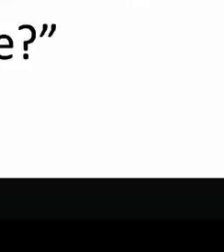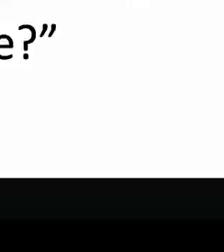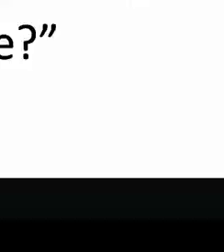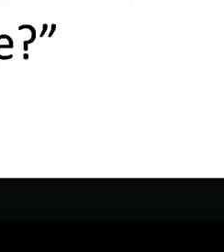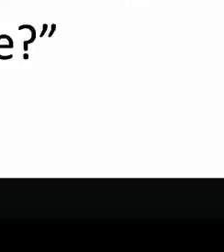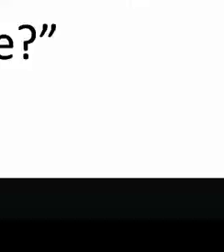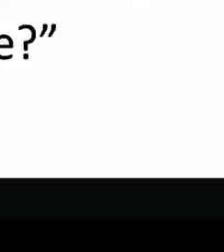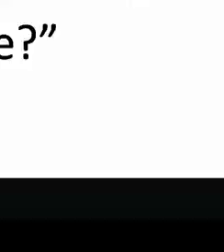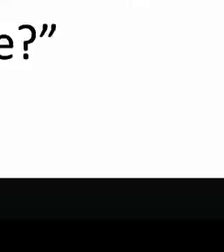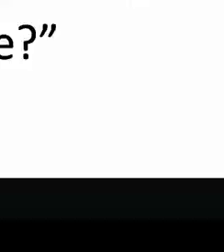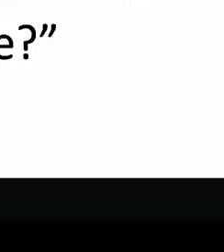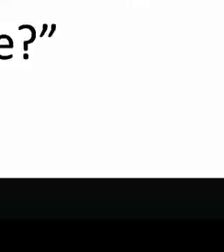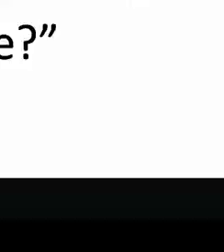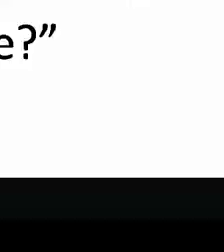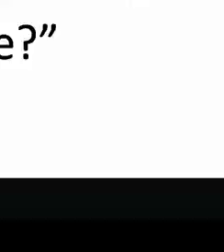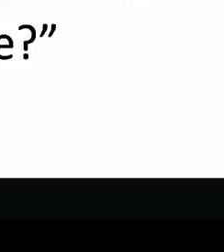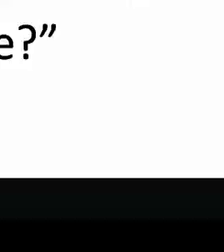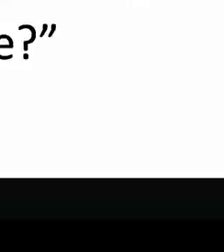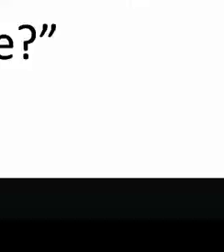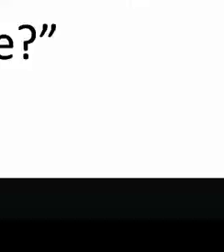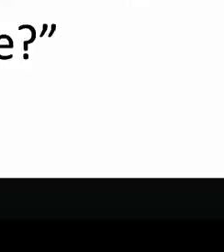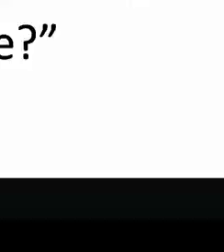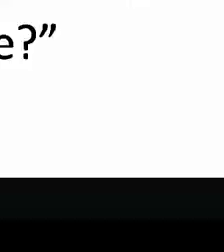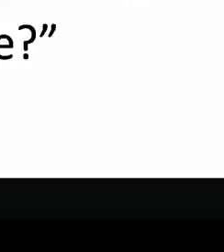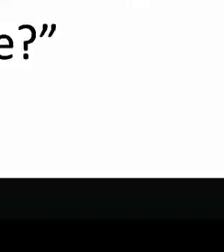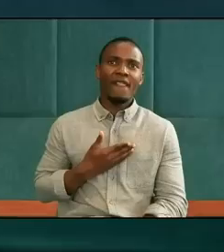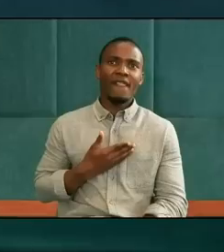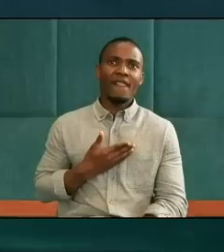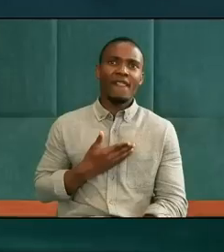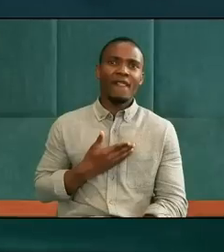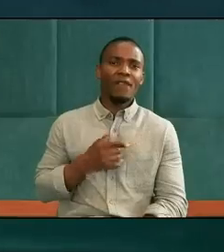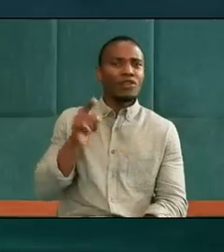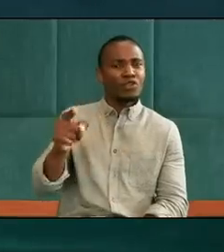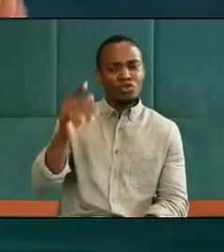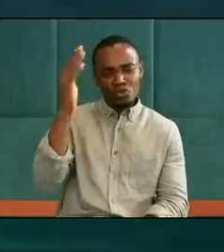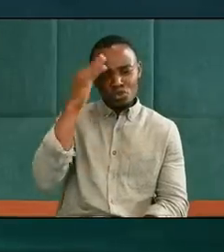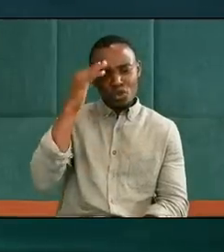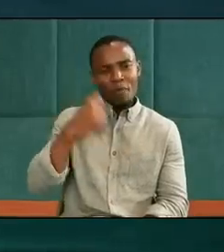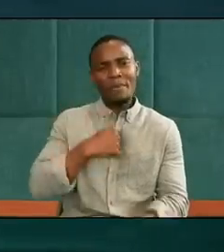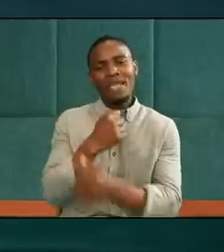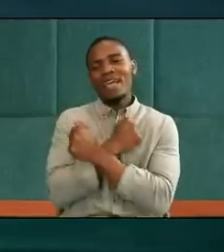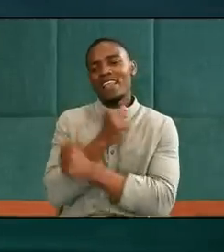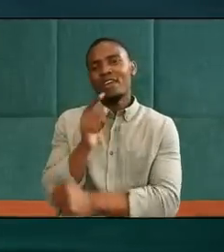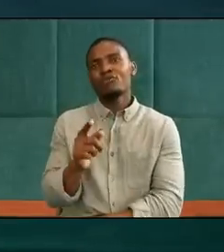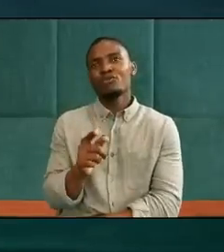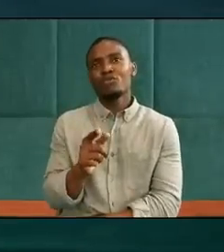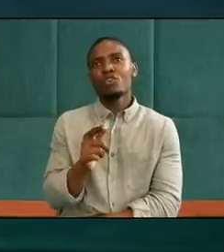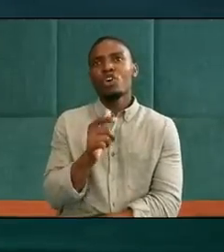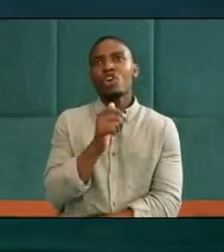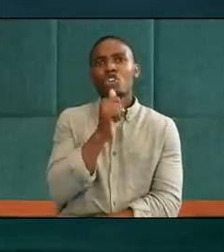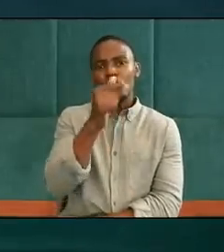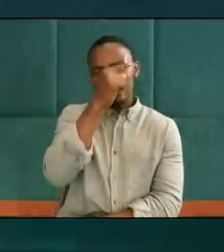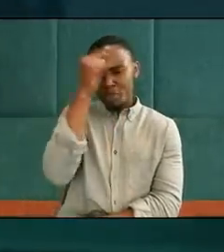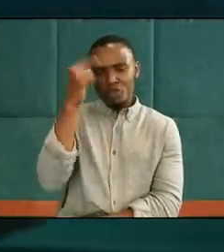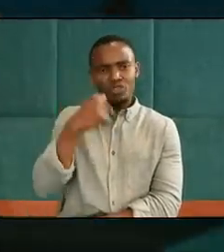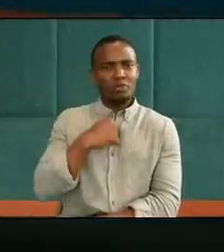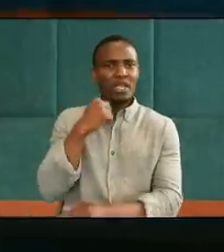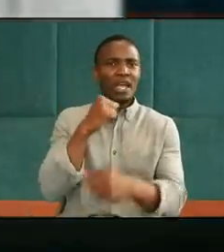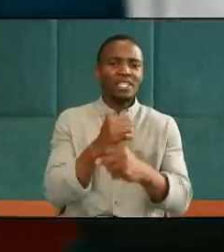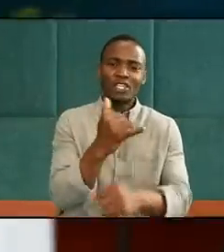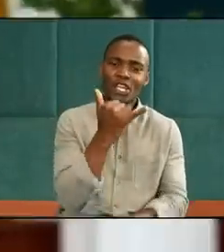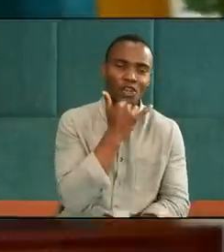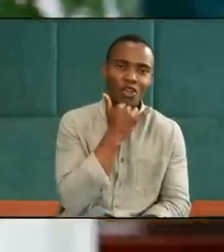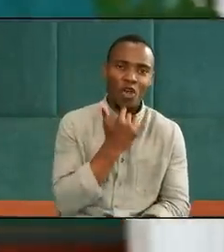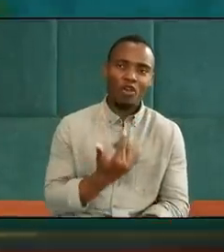Oh Lord, help Peter. Peter get angry. And Peter says, God, Lord, you know I love you. Not because I mess up. It doesn't mean I love